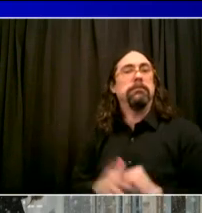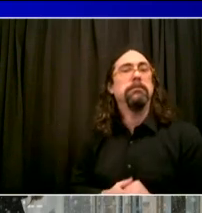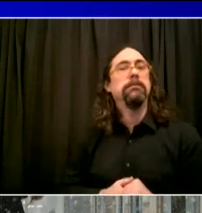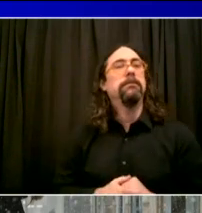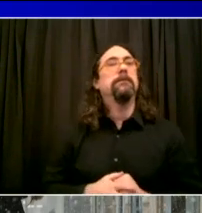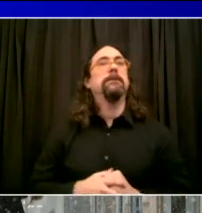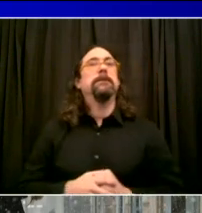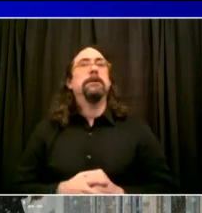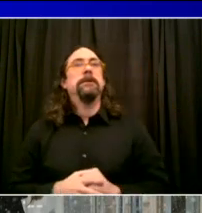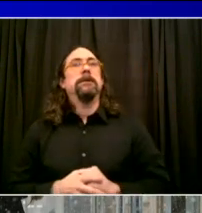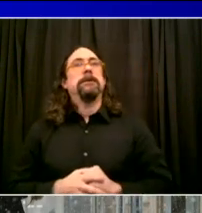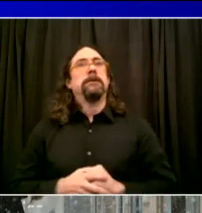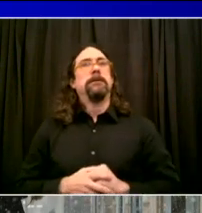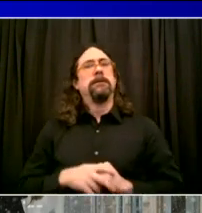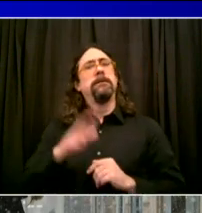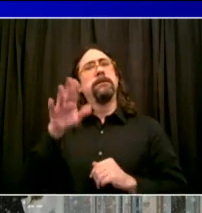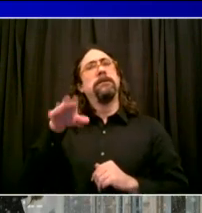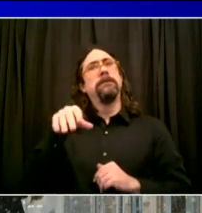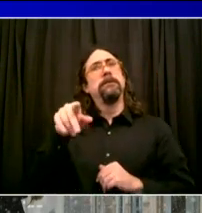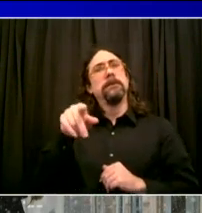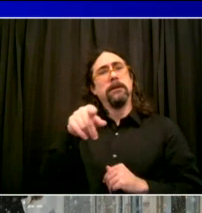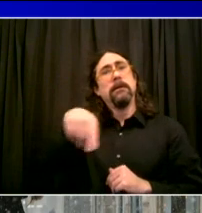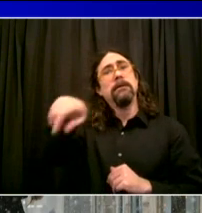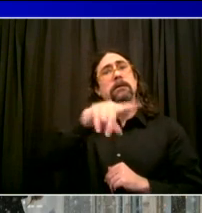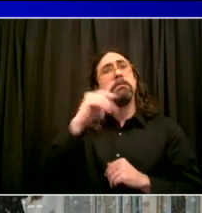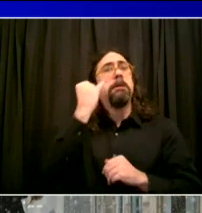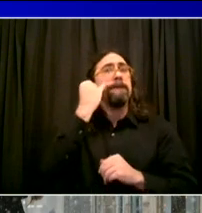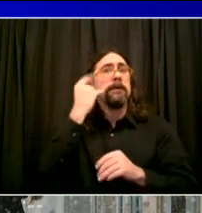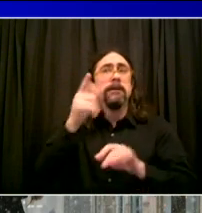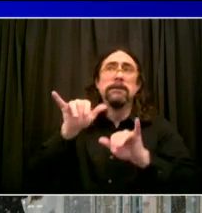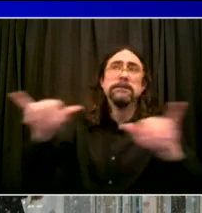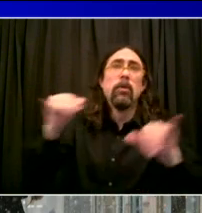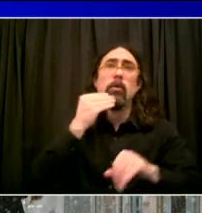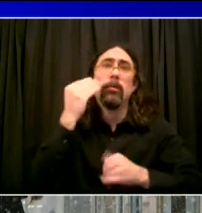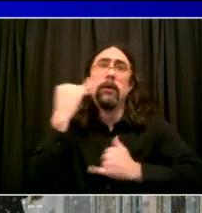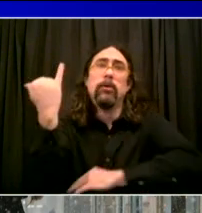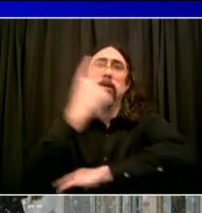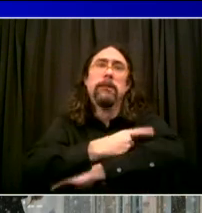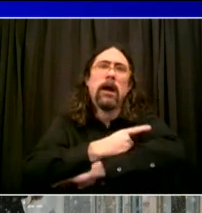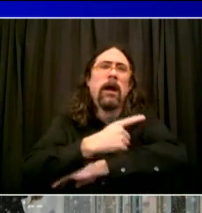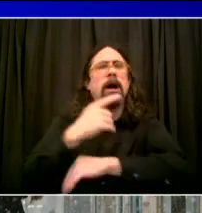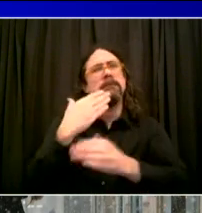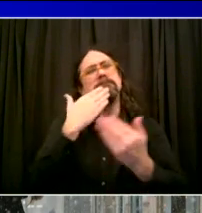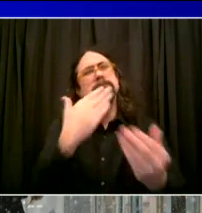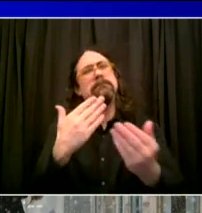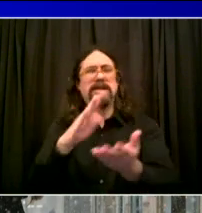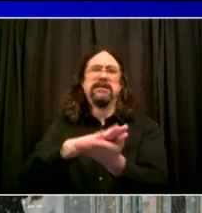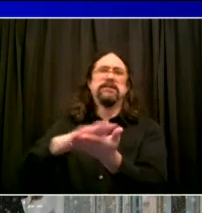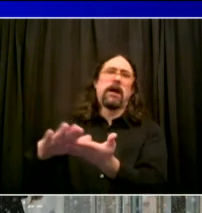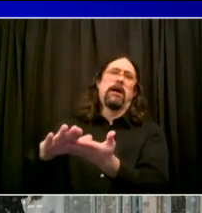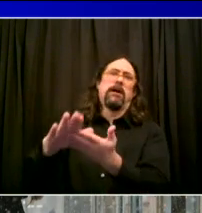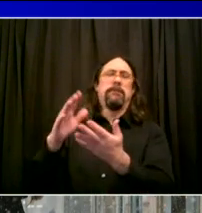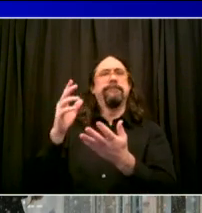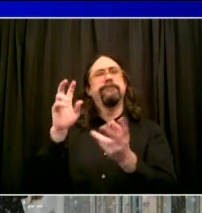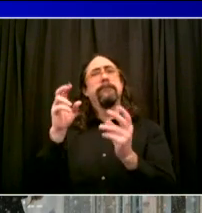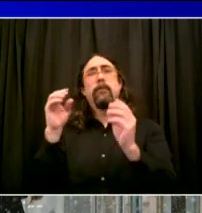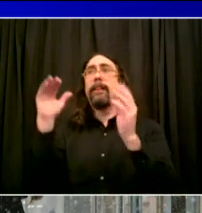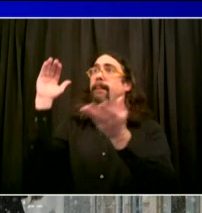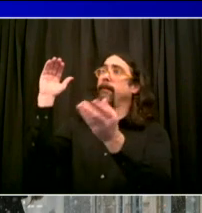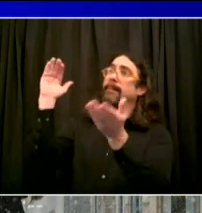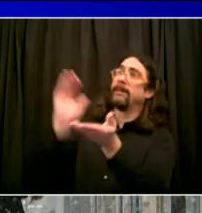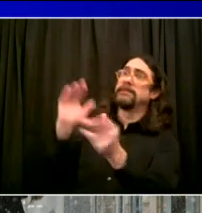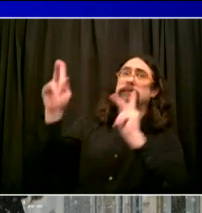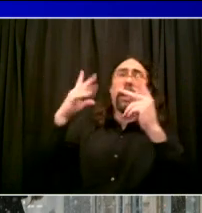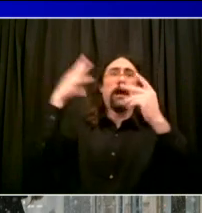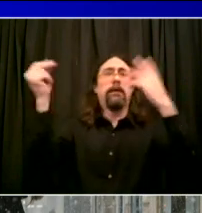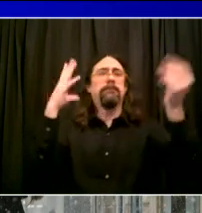news is more and more mass transit coming back to normal schedules. Above ground subway service has resumed, and life